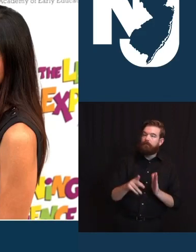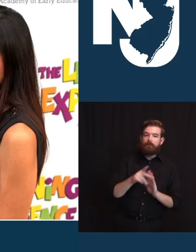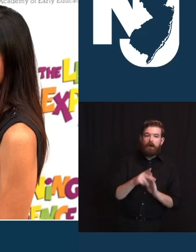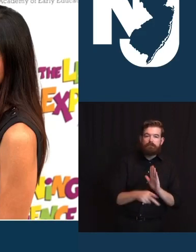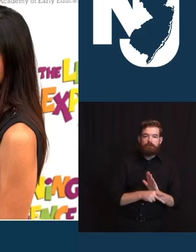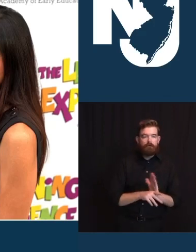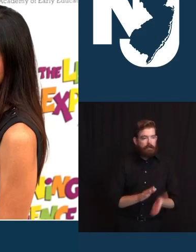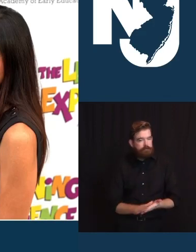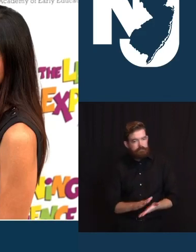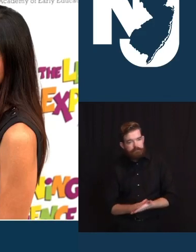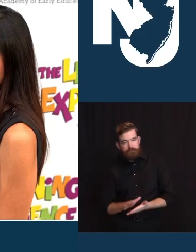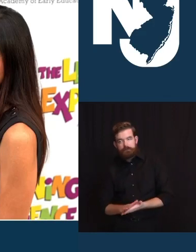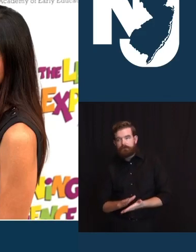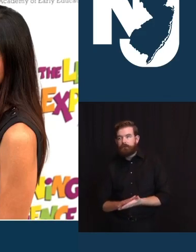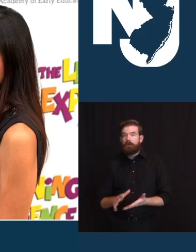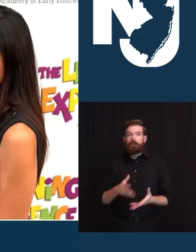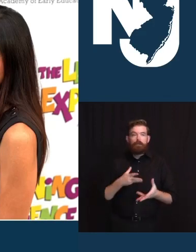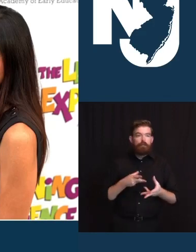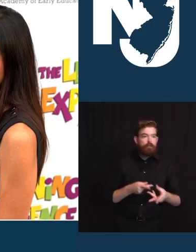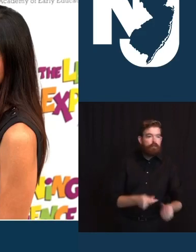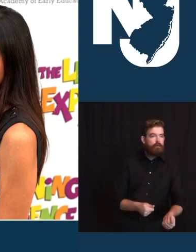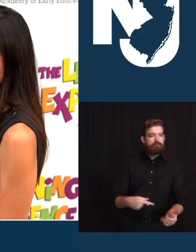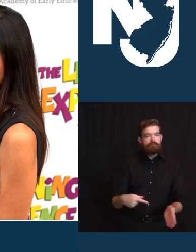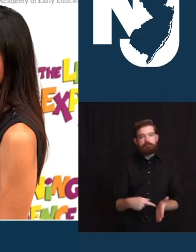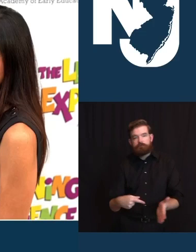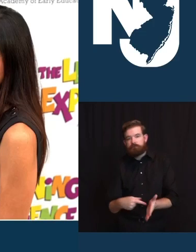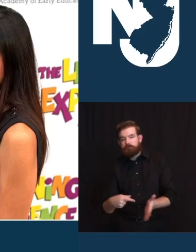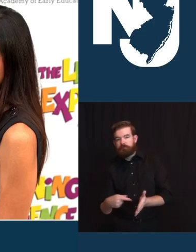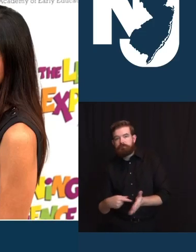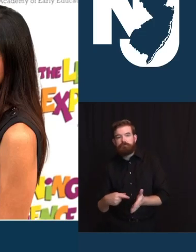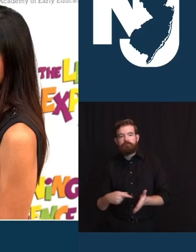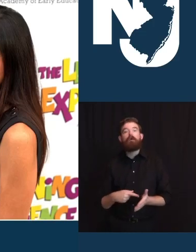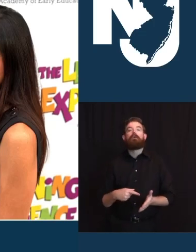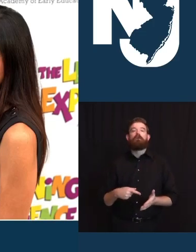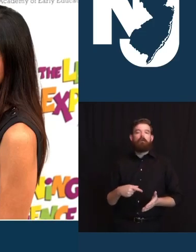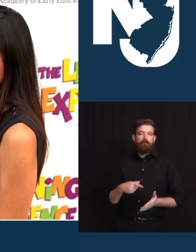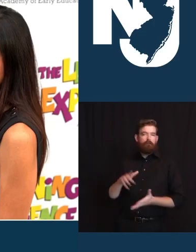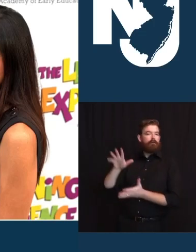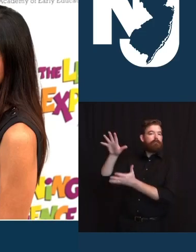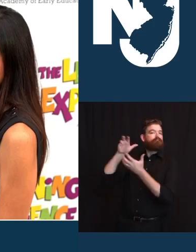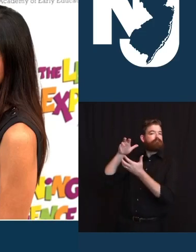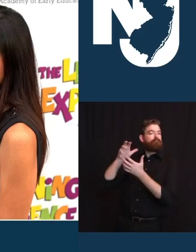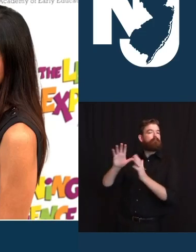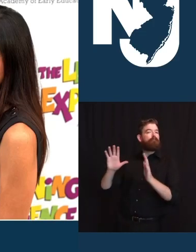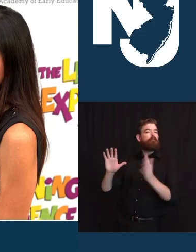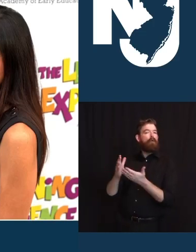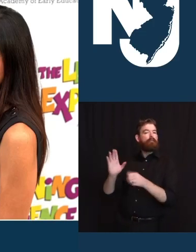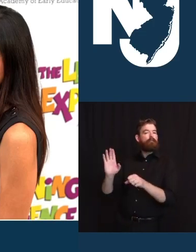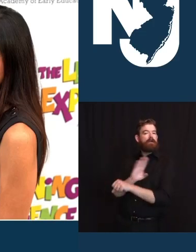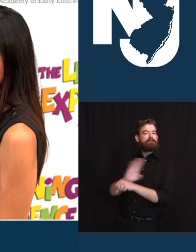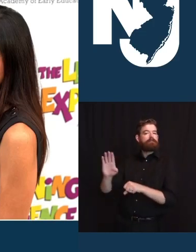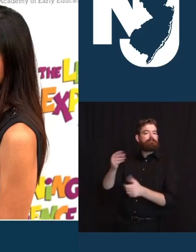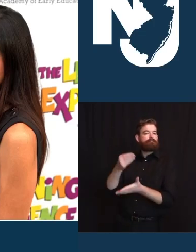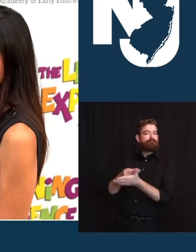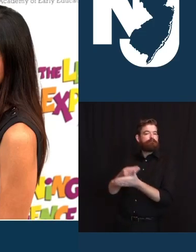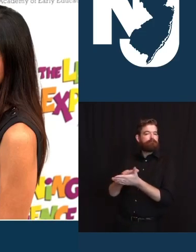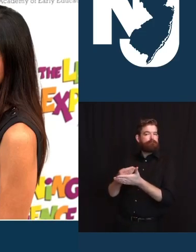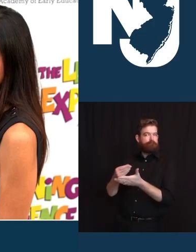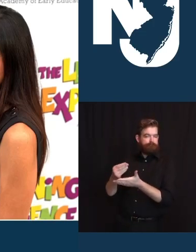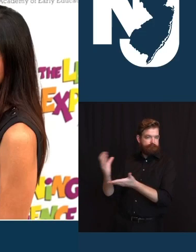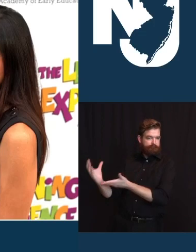EDA, Mita was able to receive a small business loan to support the costs of keeping the learning experience's doors